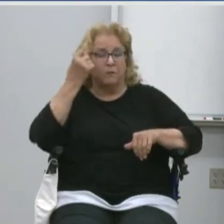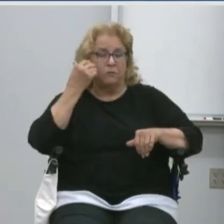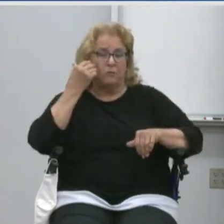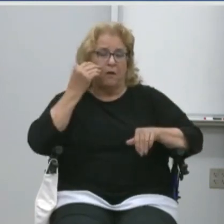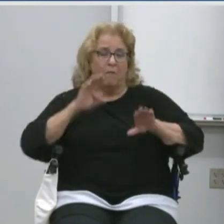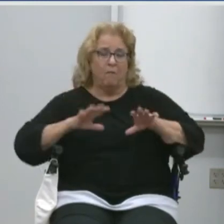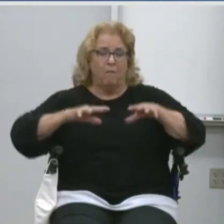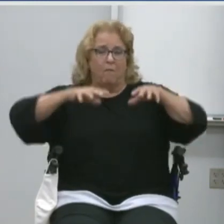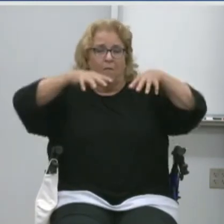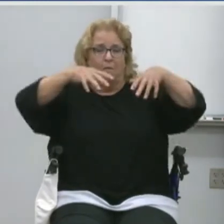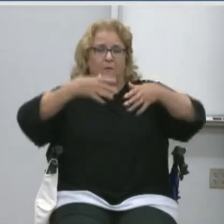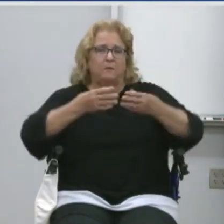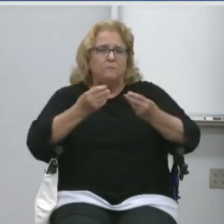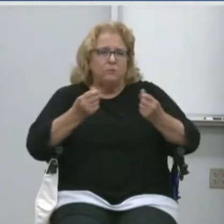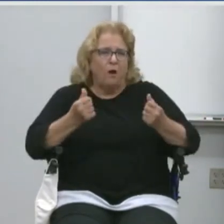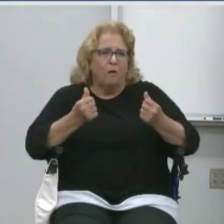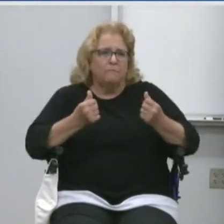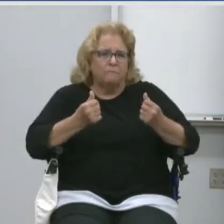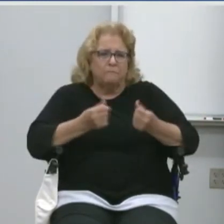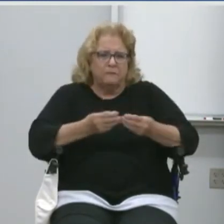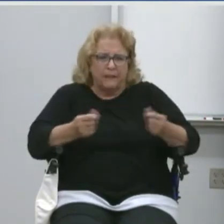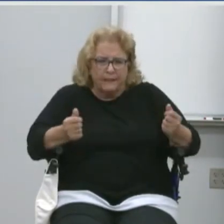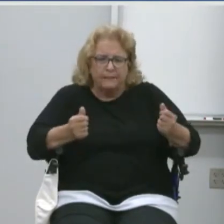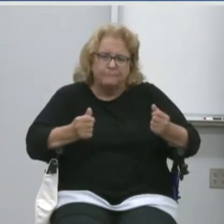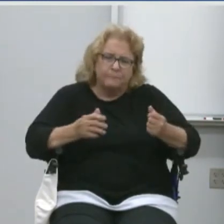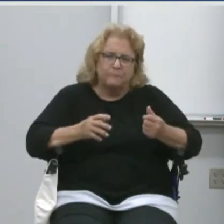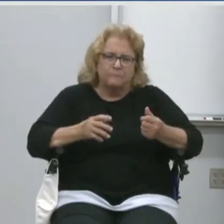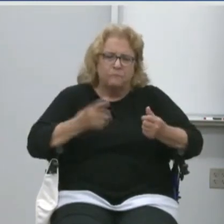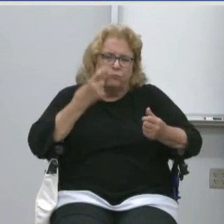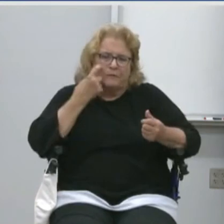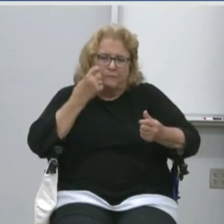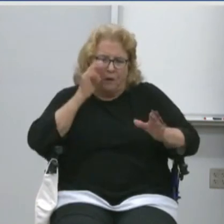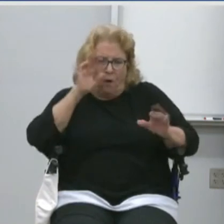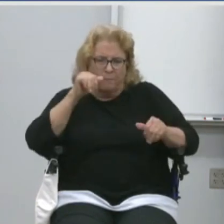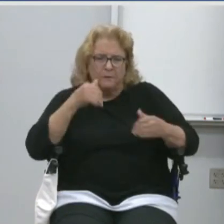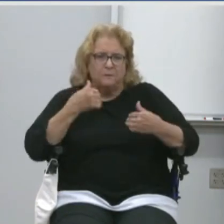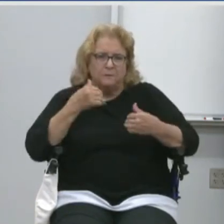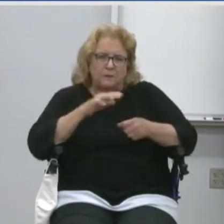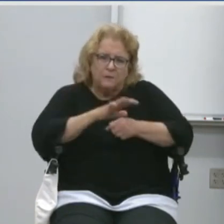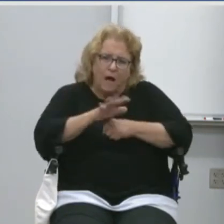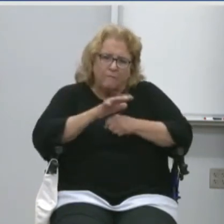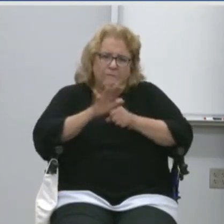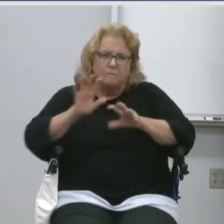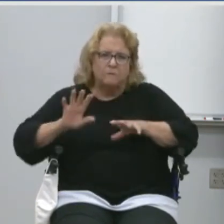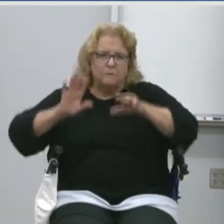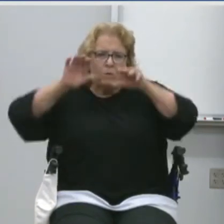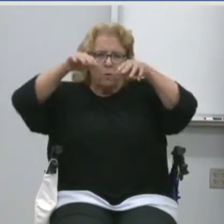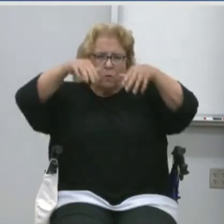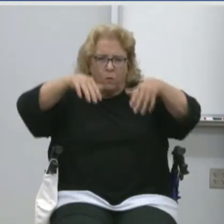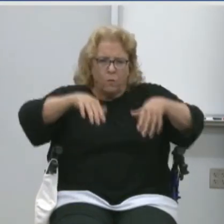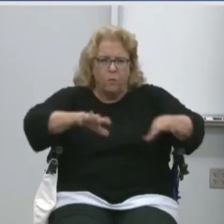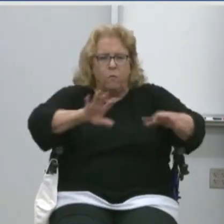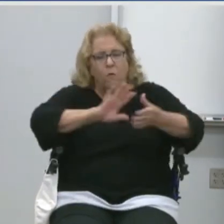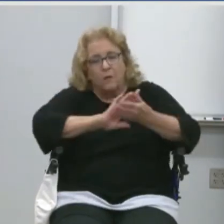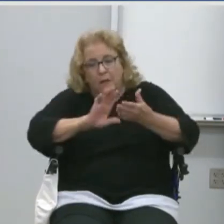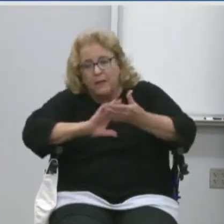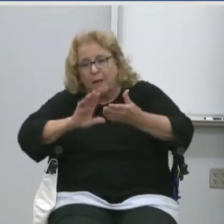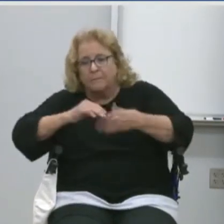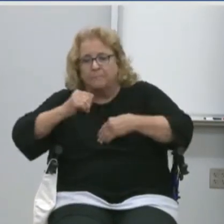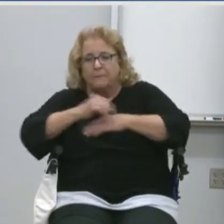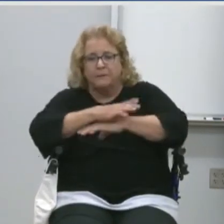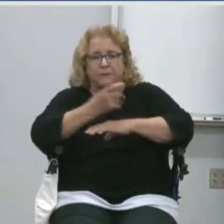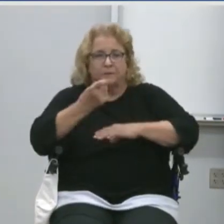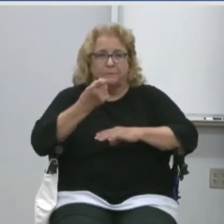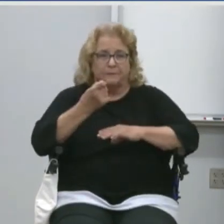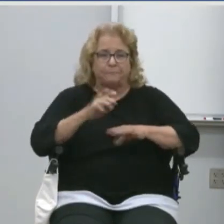had some soft sand and some traffic lane issues lately, so we're hoping that we get just enough surf to clean up the beach a little bit, so when we do